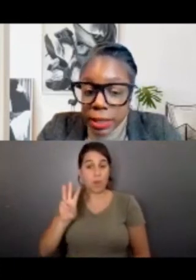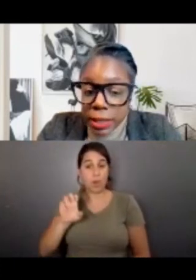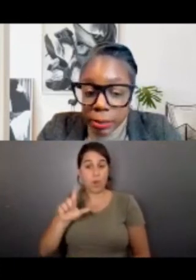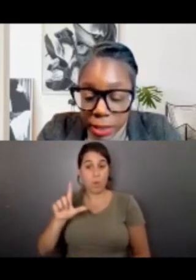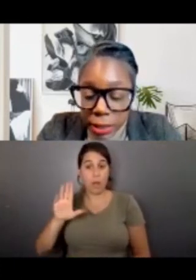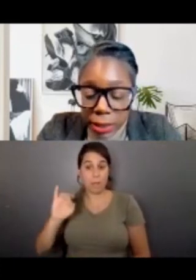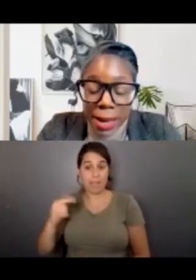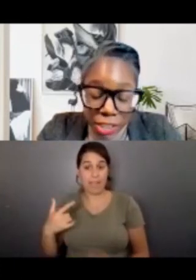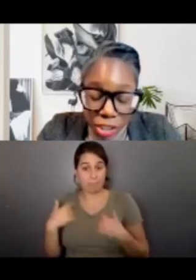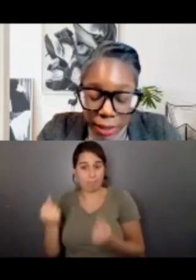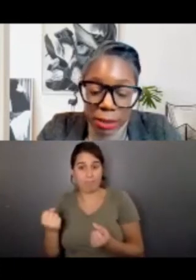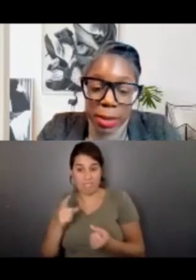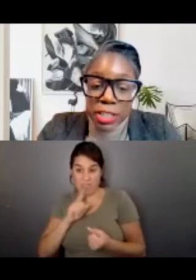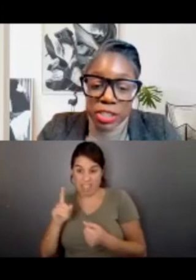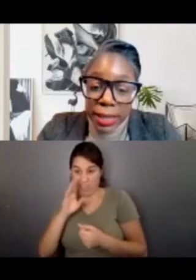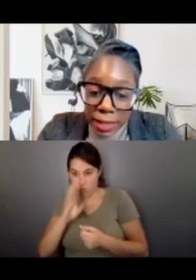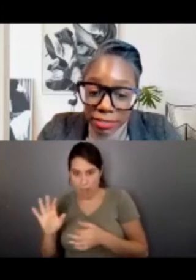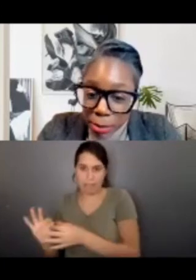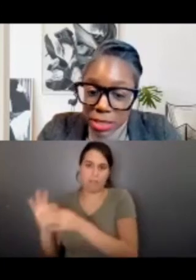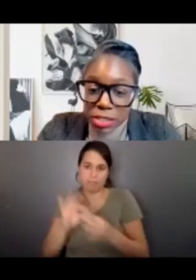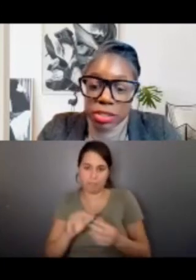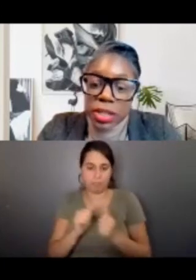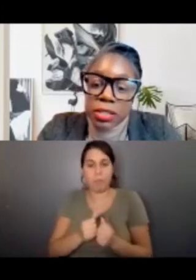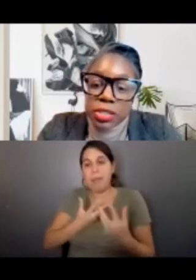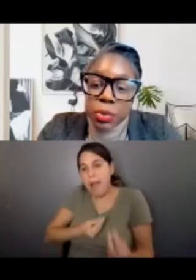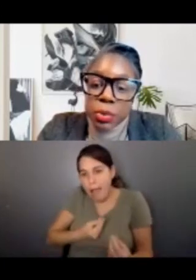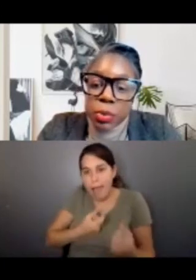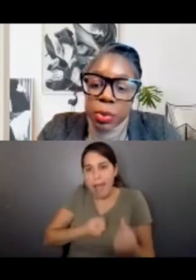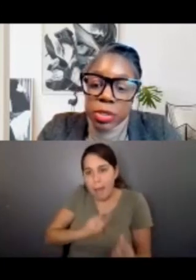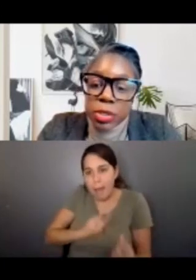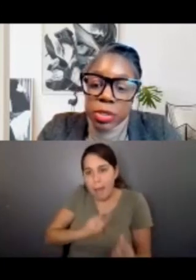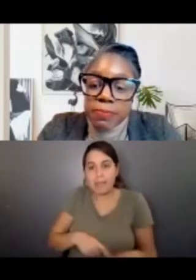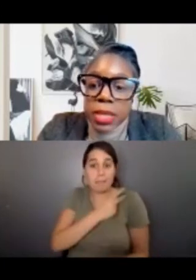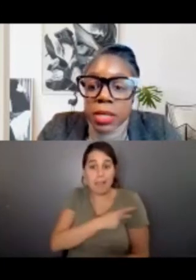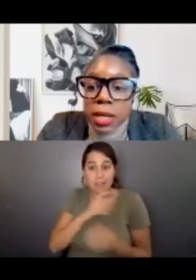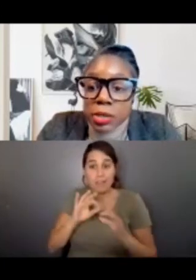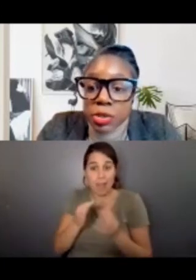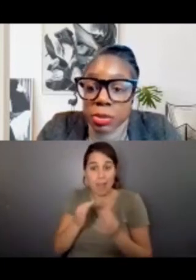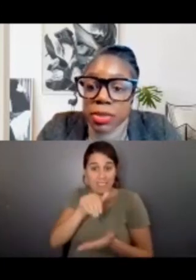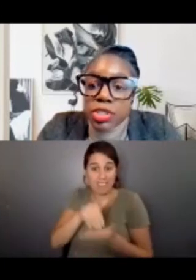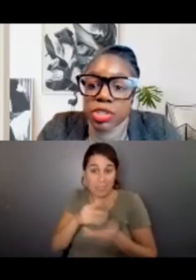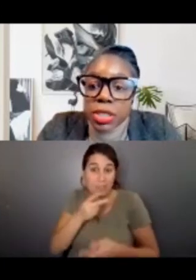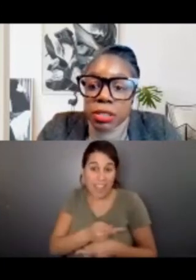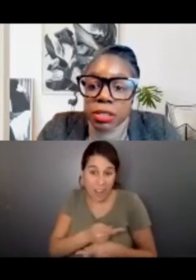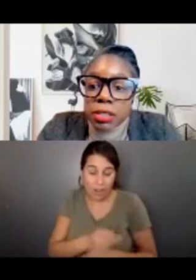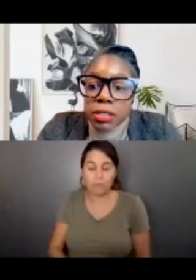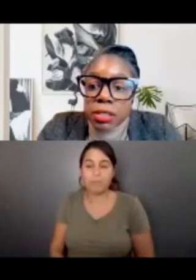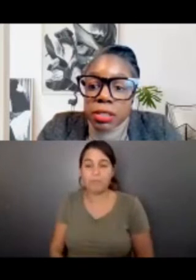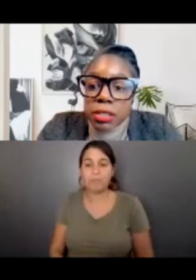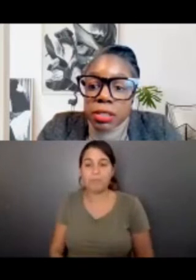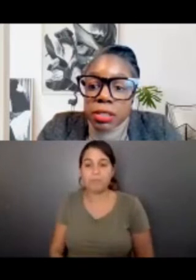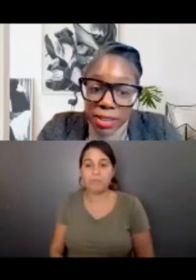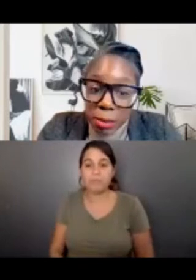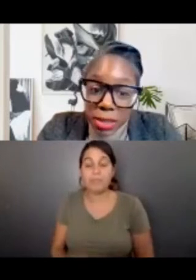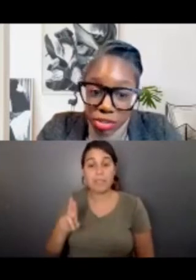bring empathy, compassion, and patient and family-centered care to one's work. Dr. Smith shared